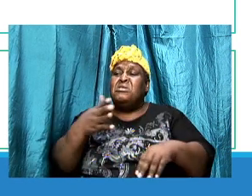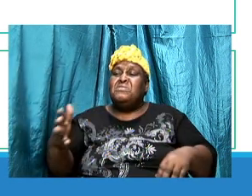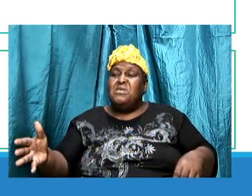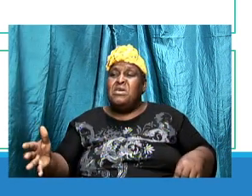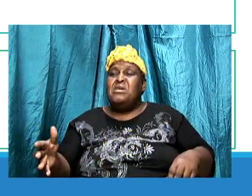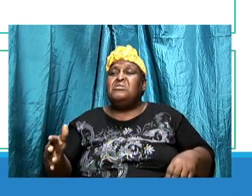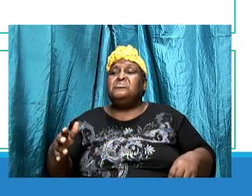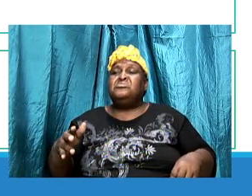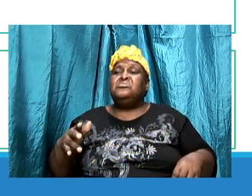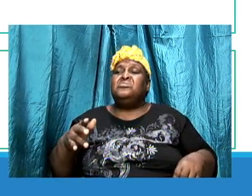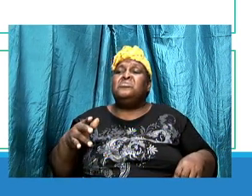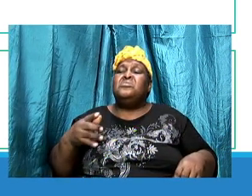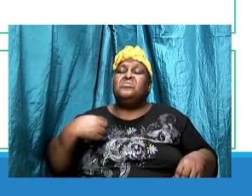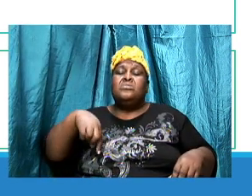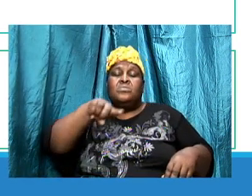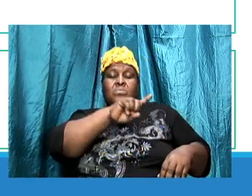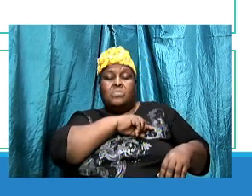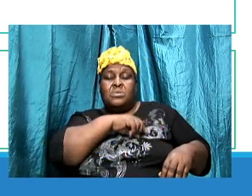received from God.